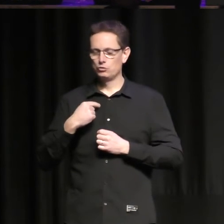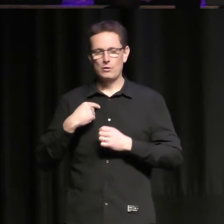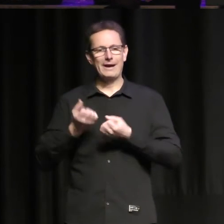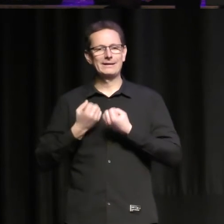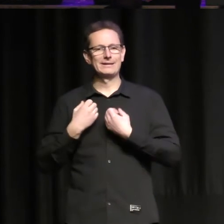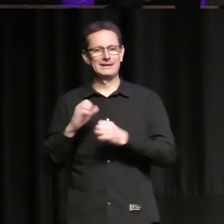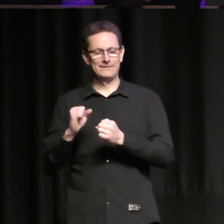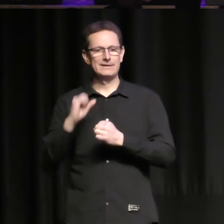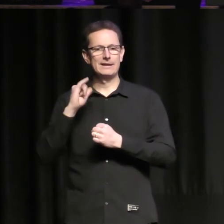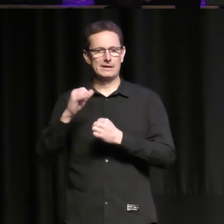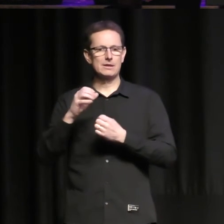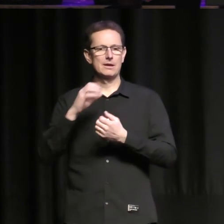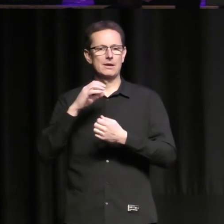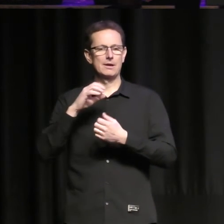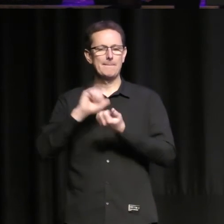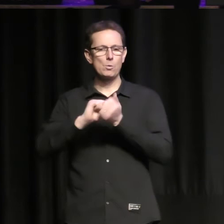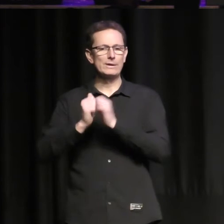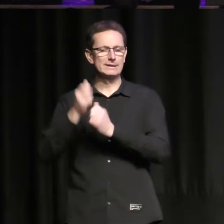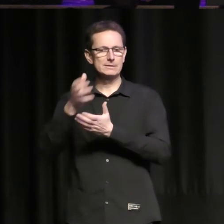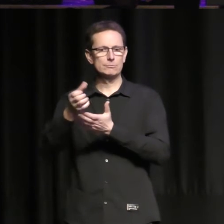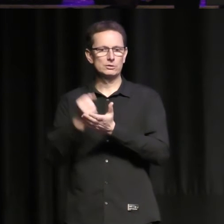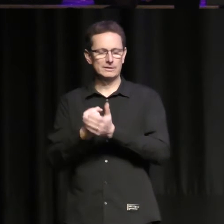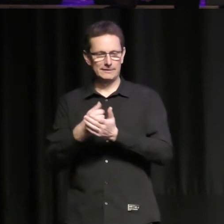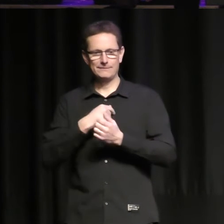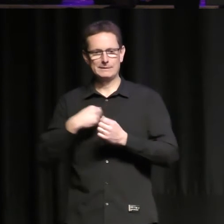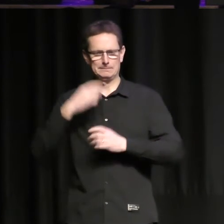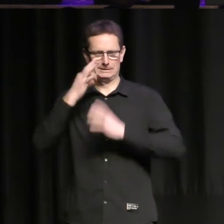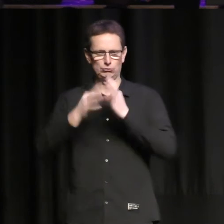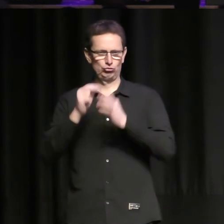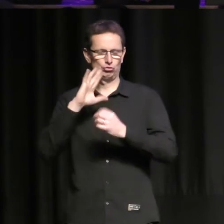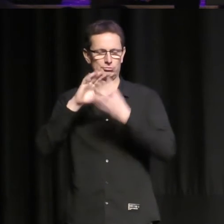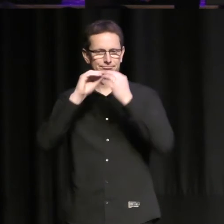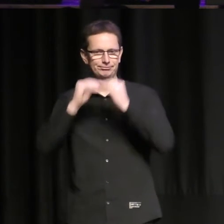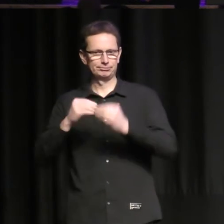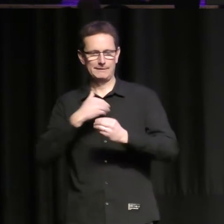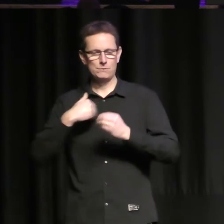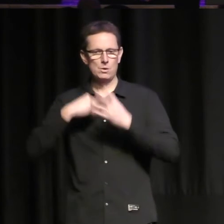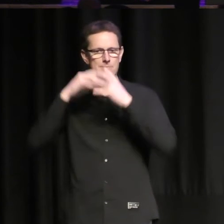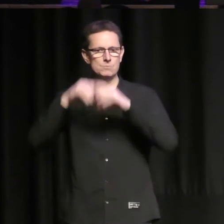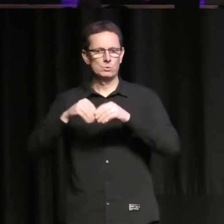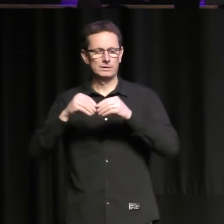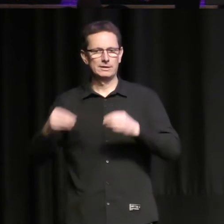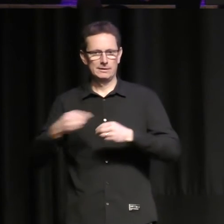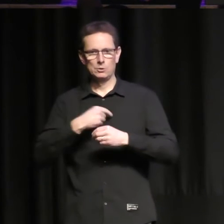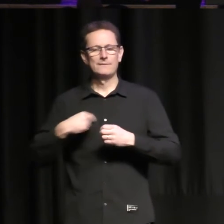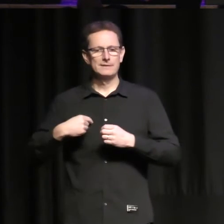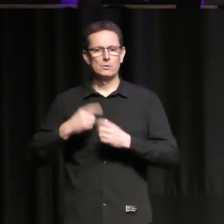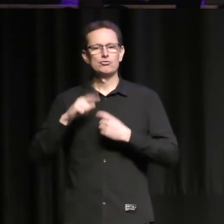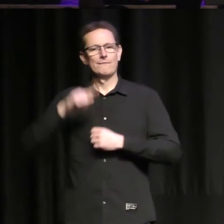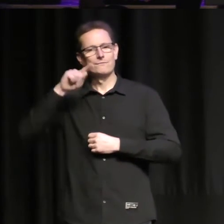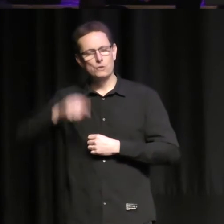in a political party. And we've just put our budget. And we are also for basic income.